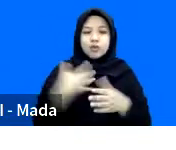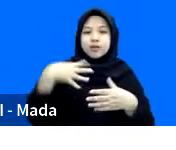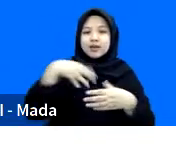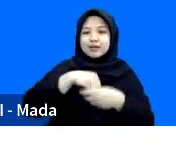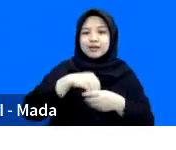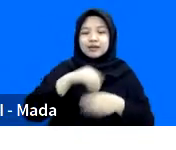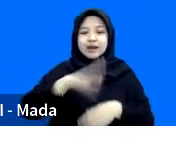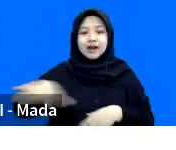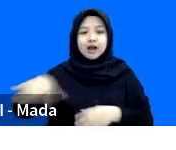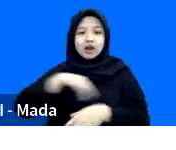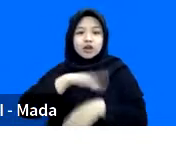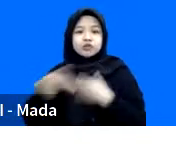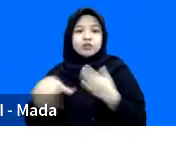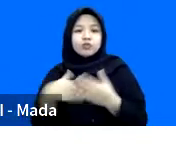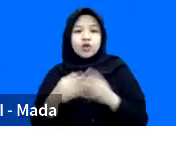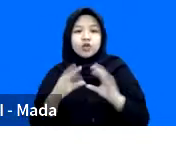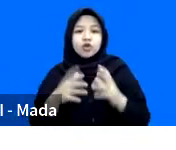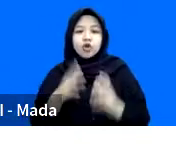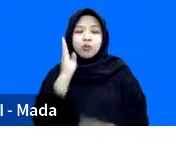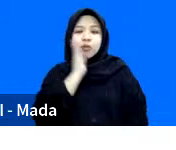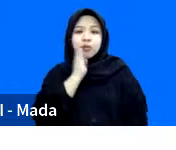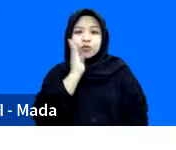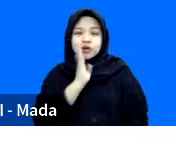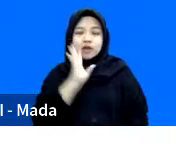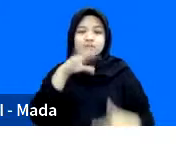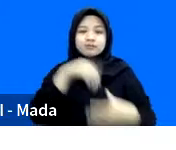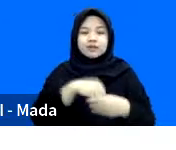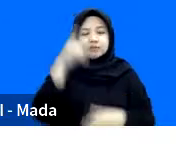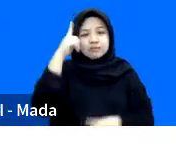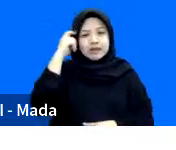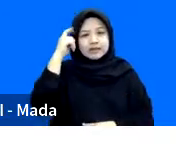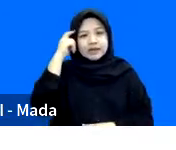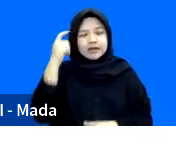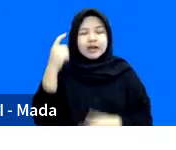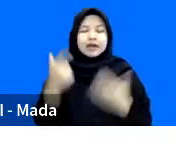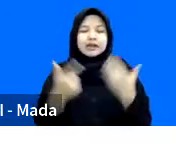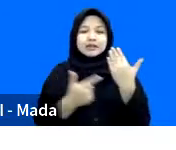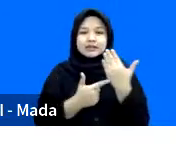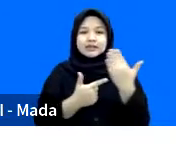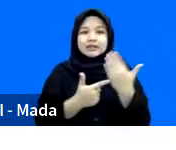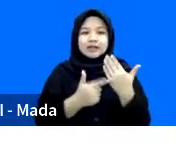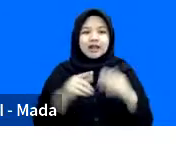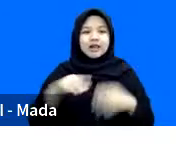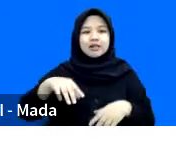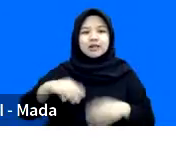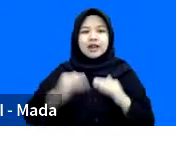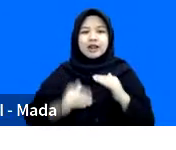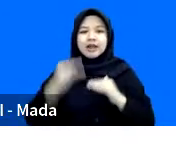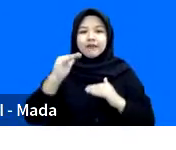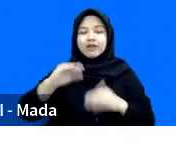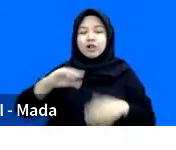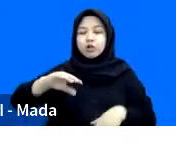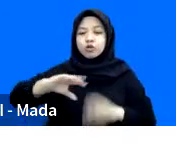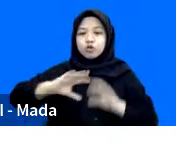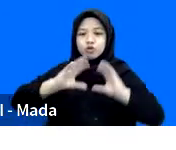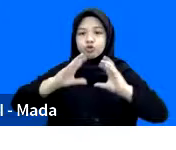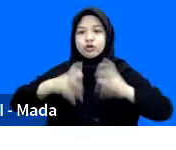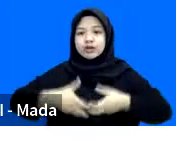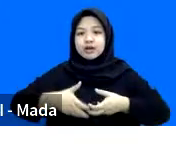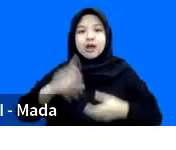with world-class digital learning. And it also includes some key enablers such as